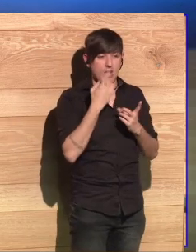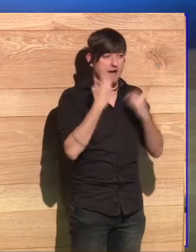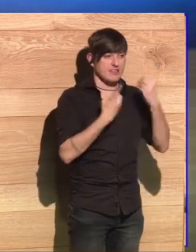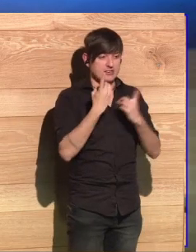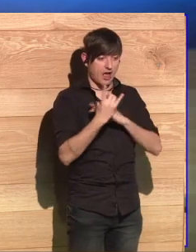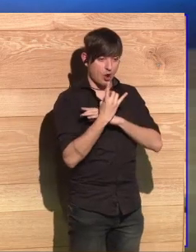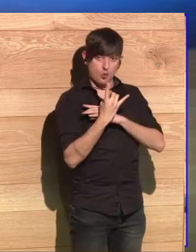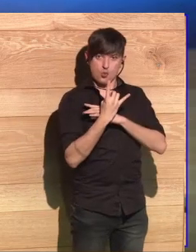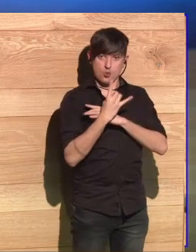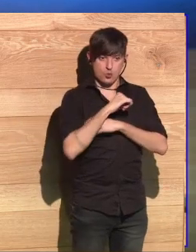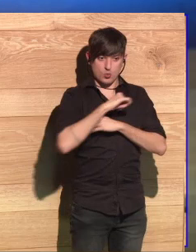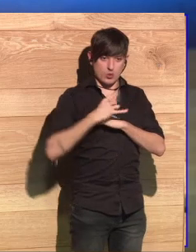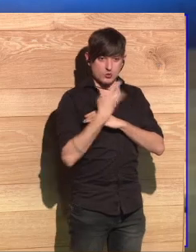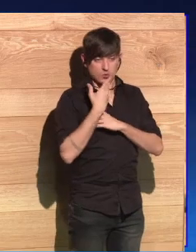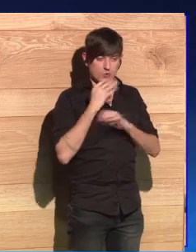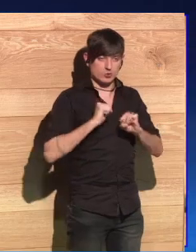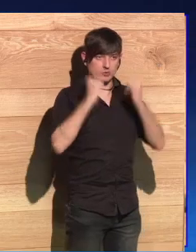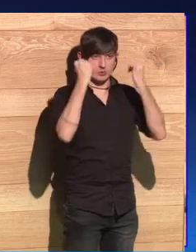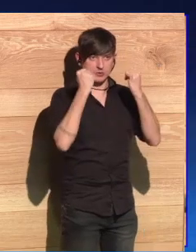is sometimes like a proxy.